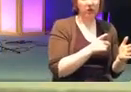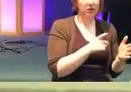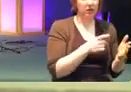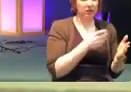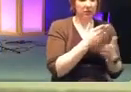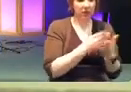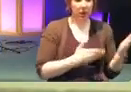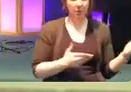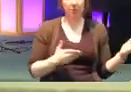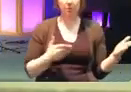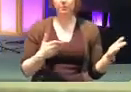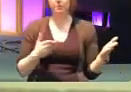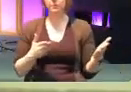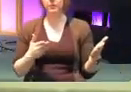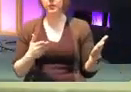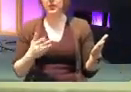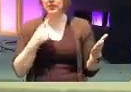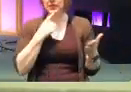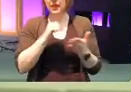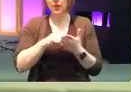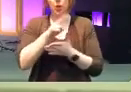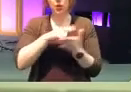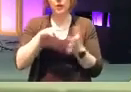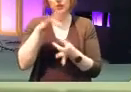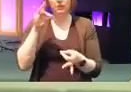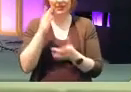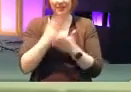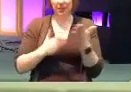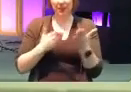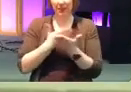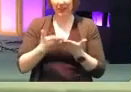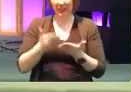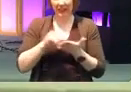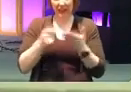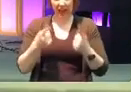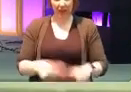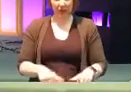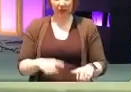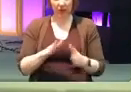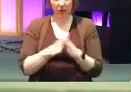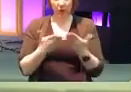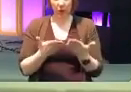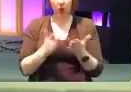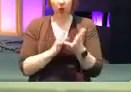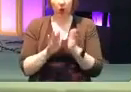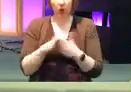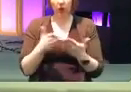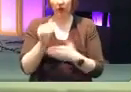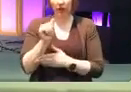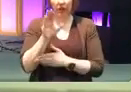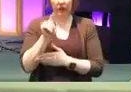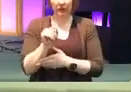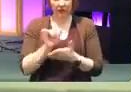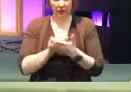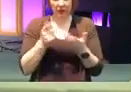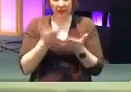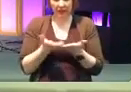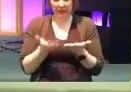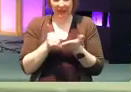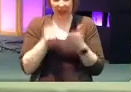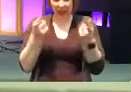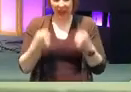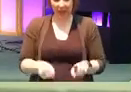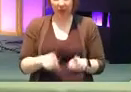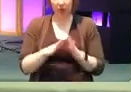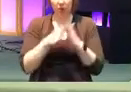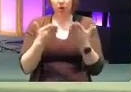there are some that would say that the Holy Spirit, some of the things that happened in the book of Acts, that was things that happened in the book of Acts,